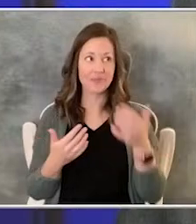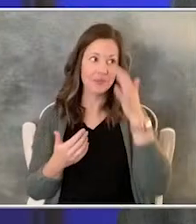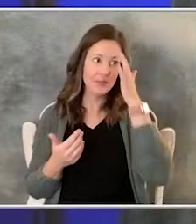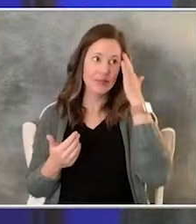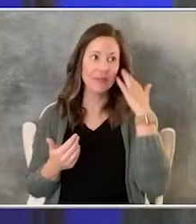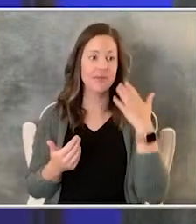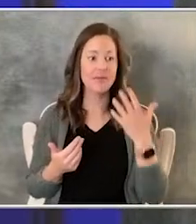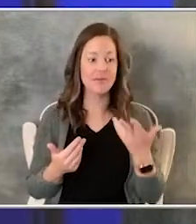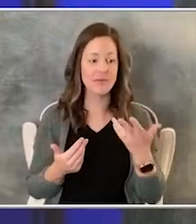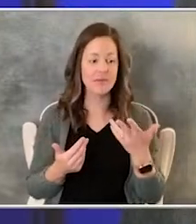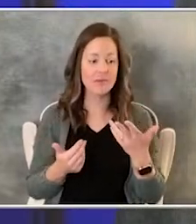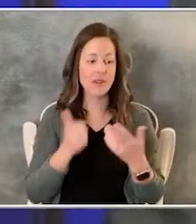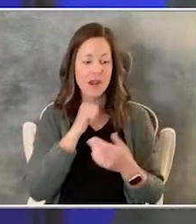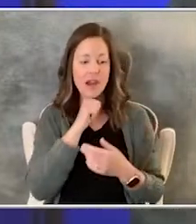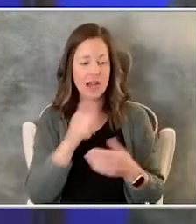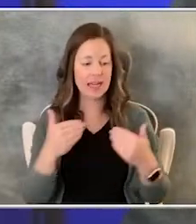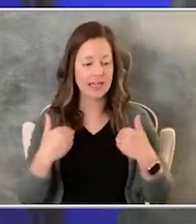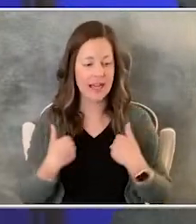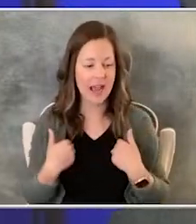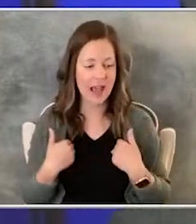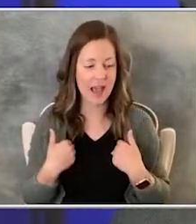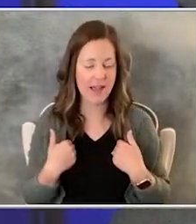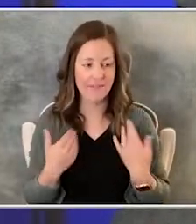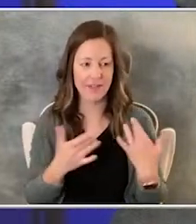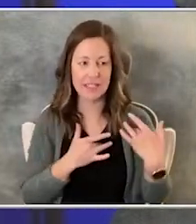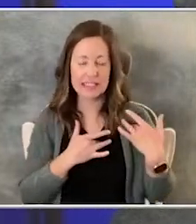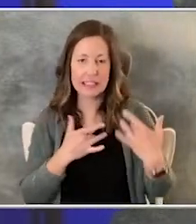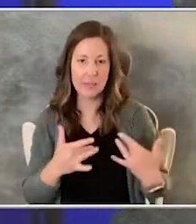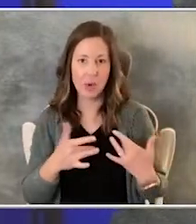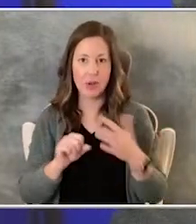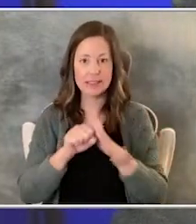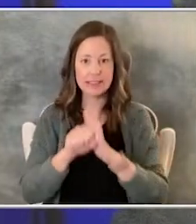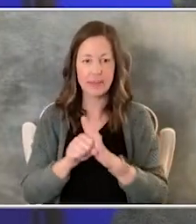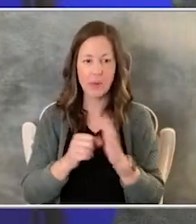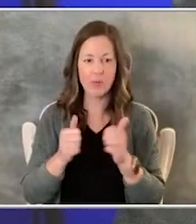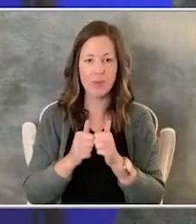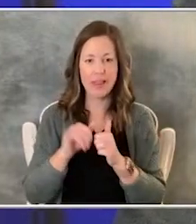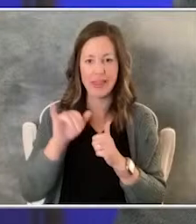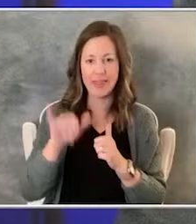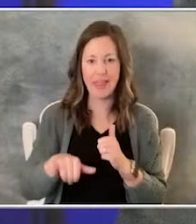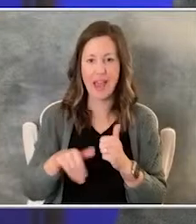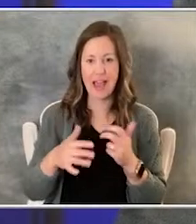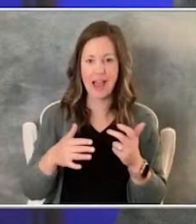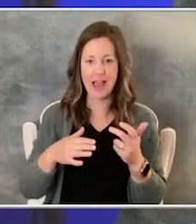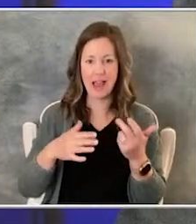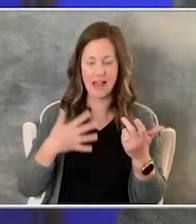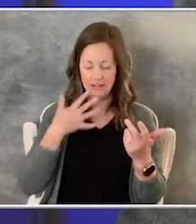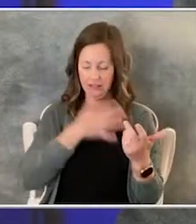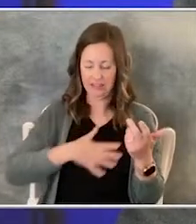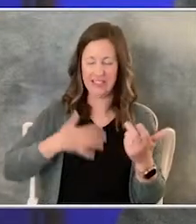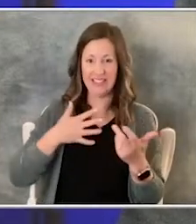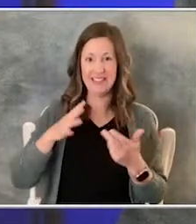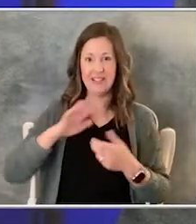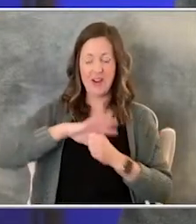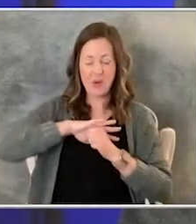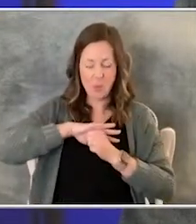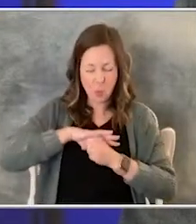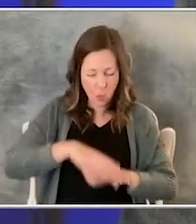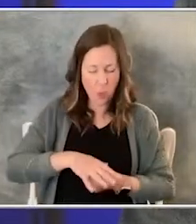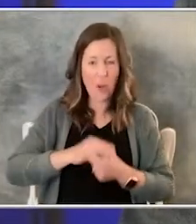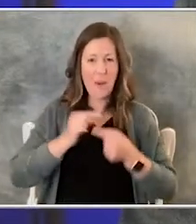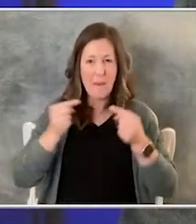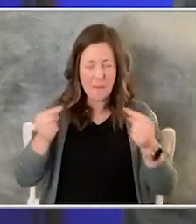to explain the procedure even to me, and I'm not a doctor. I want to ask you more about that procedure and also Dr.